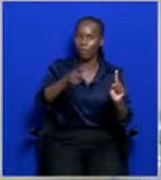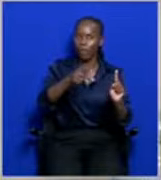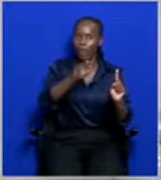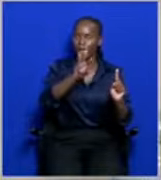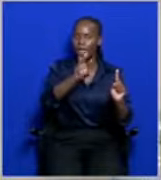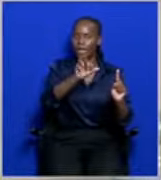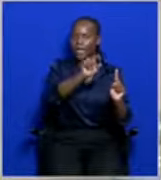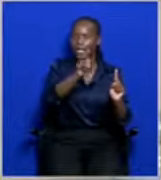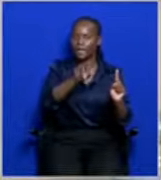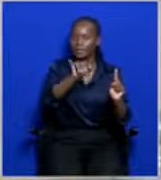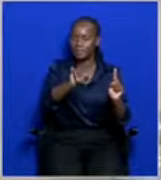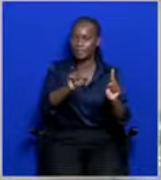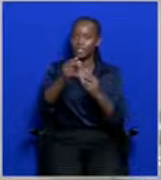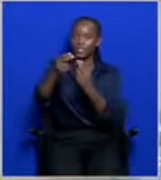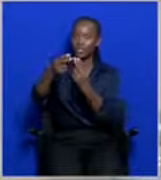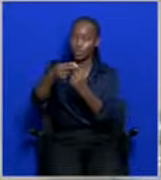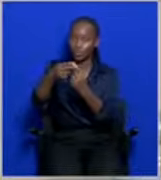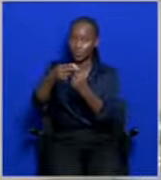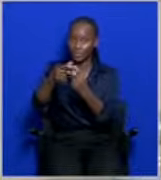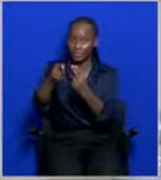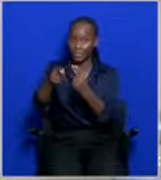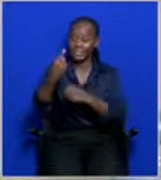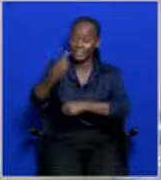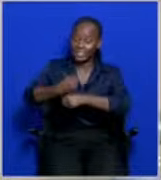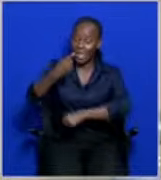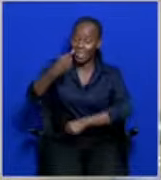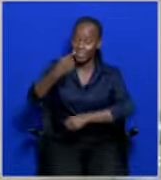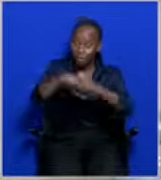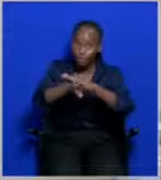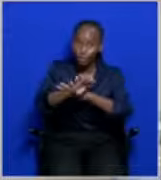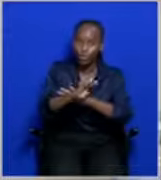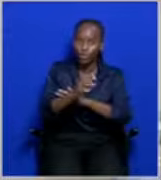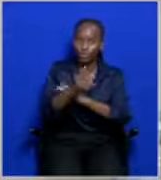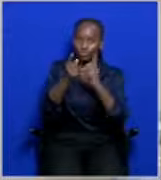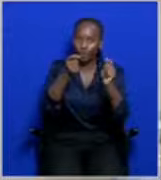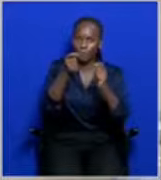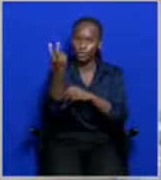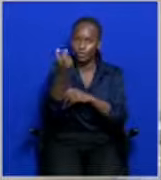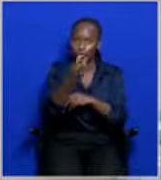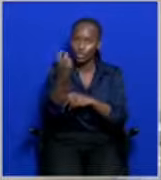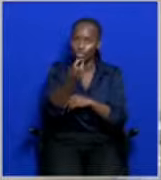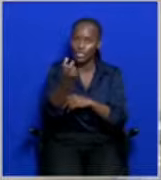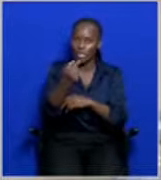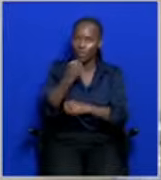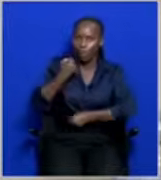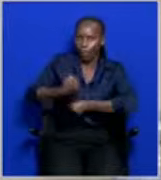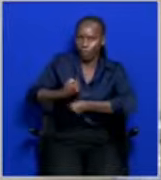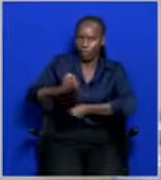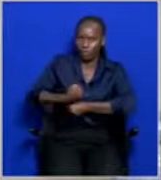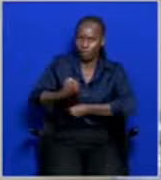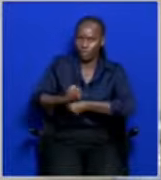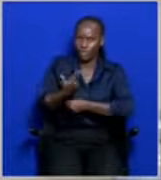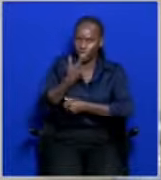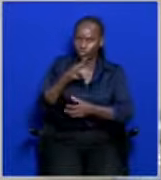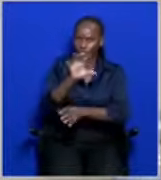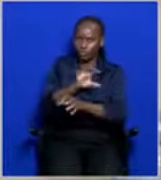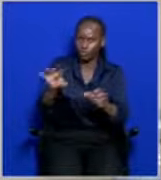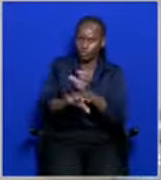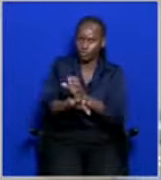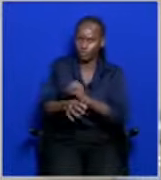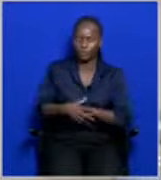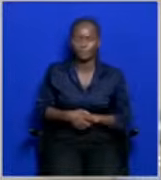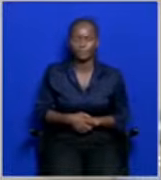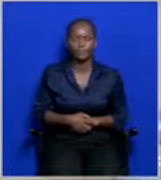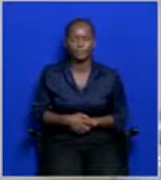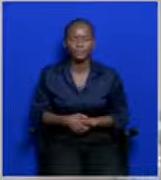to this question. Just to place on record what then Brigadier Mkwanazi tells us. He says, and